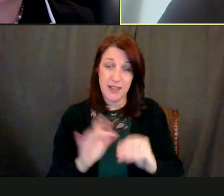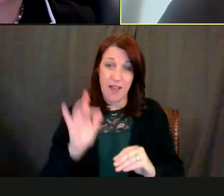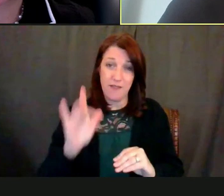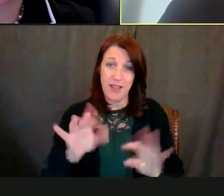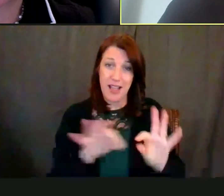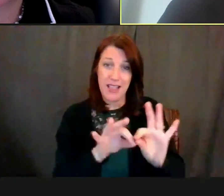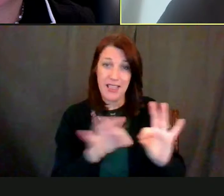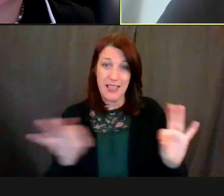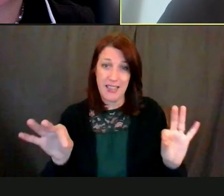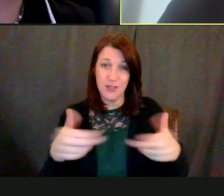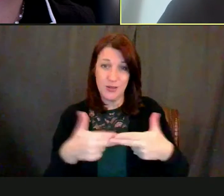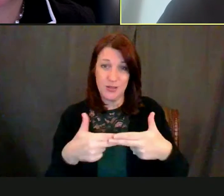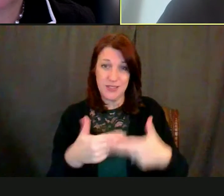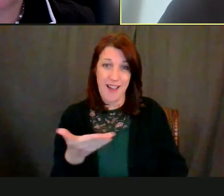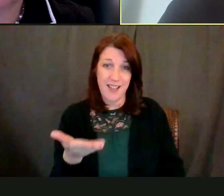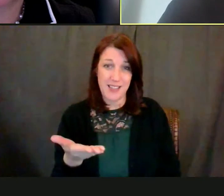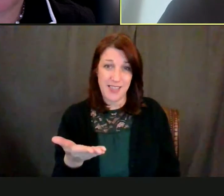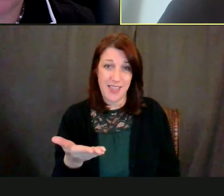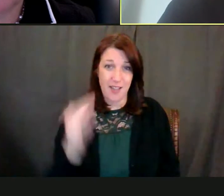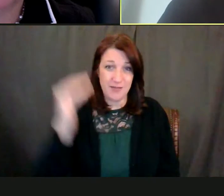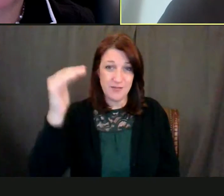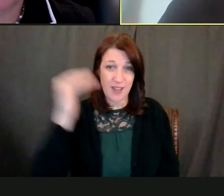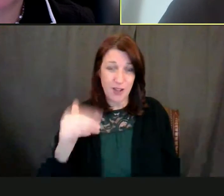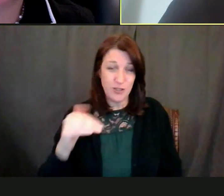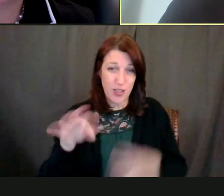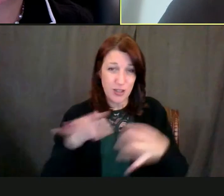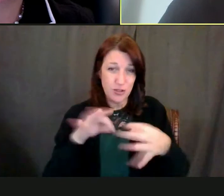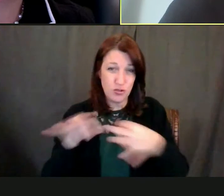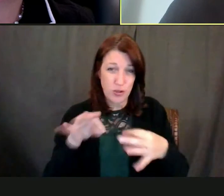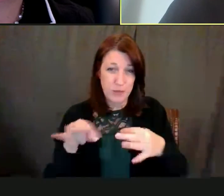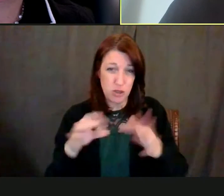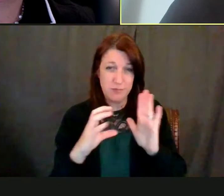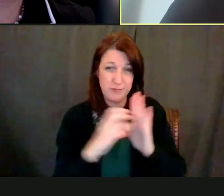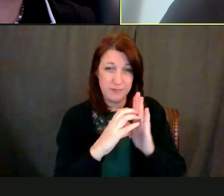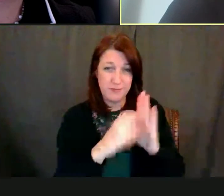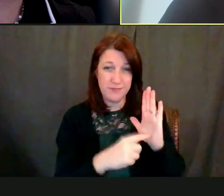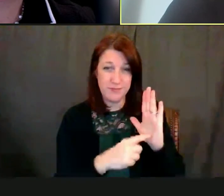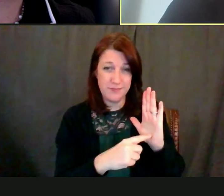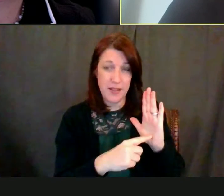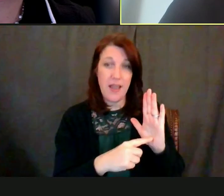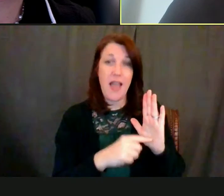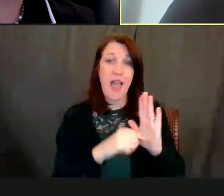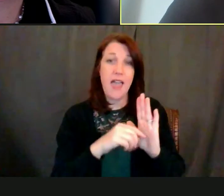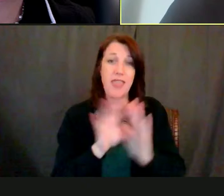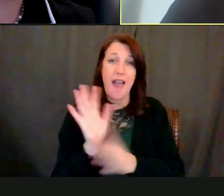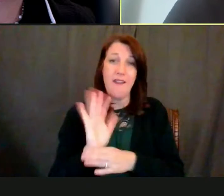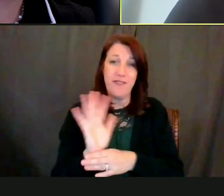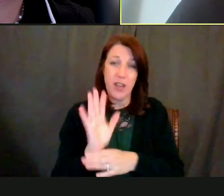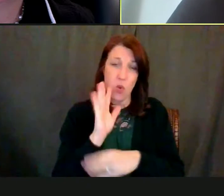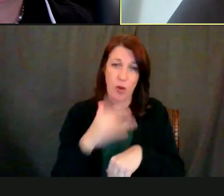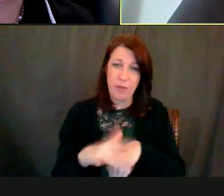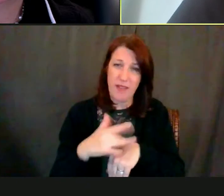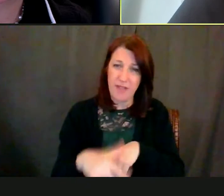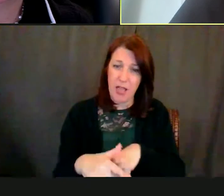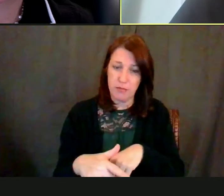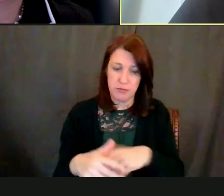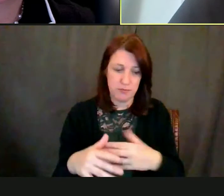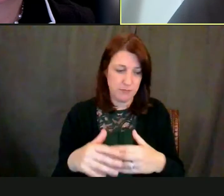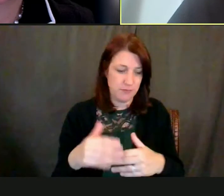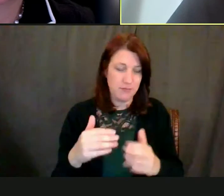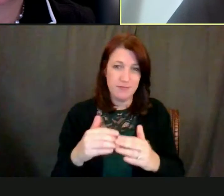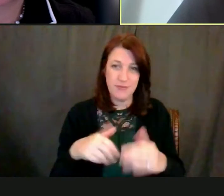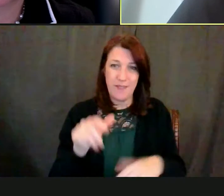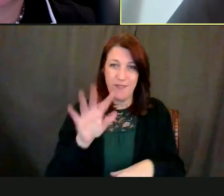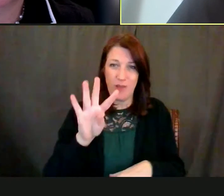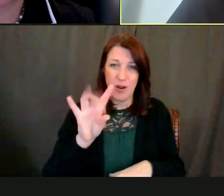to the slides there right under the session descriptor. So you can see those, and the video will be available within 48 hours